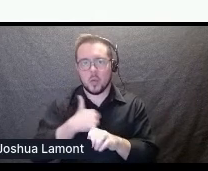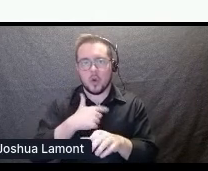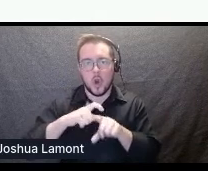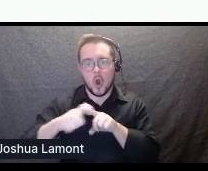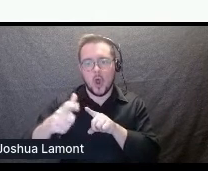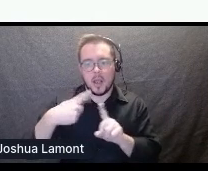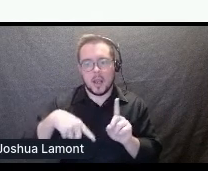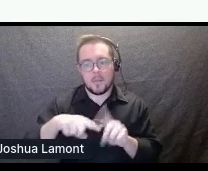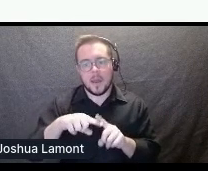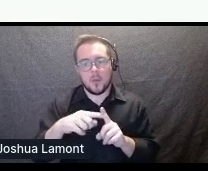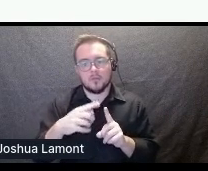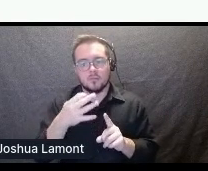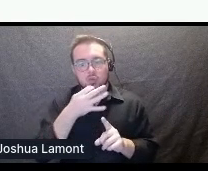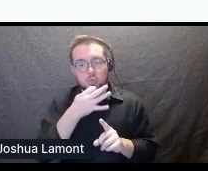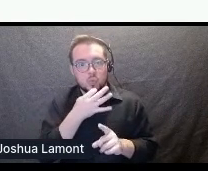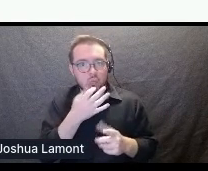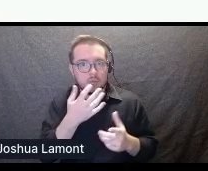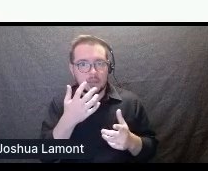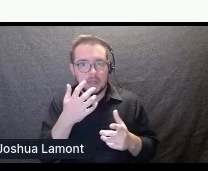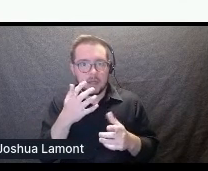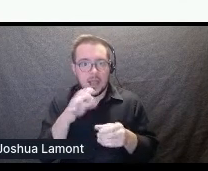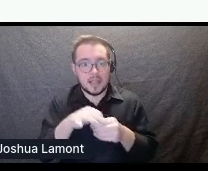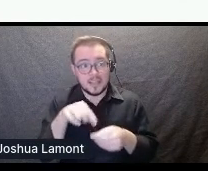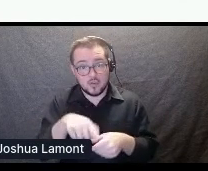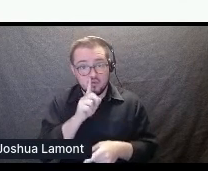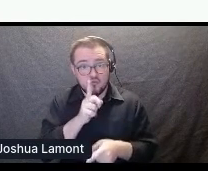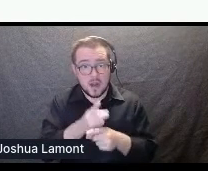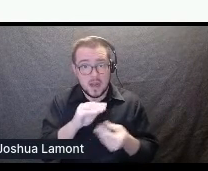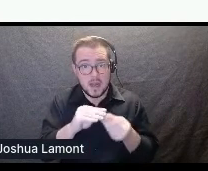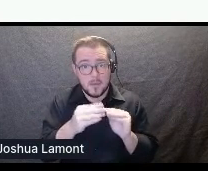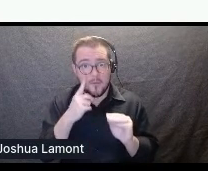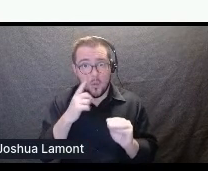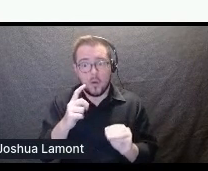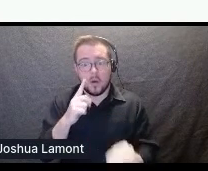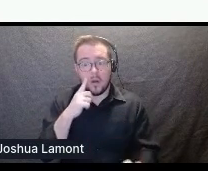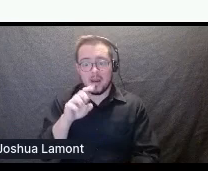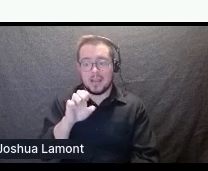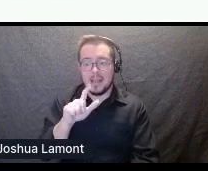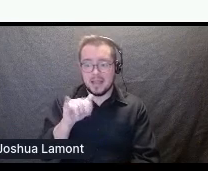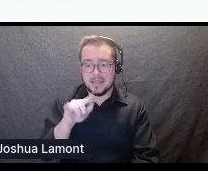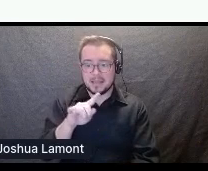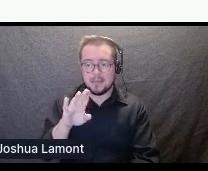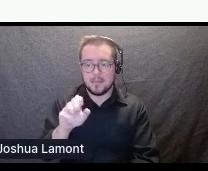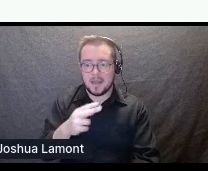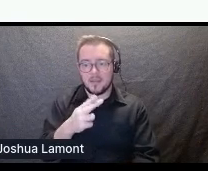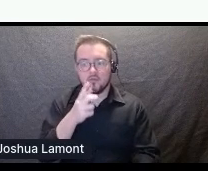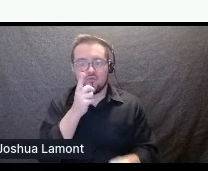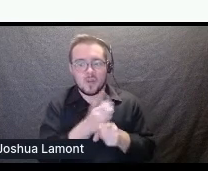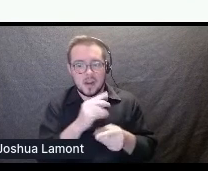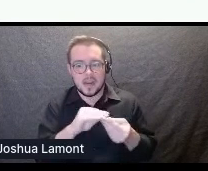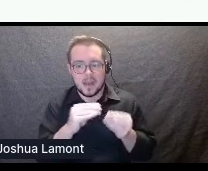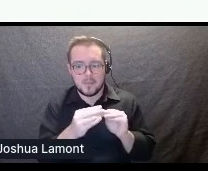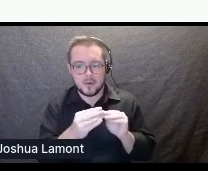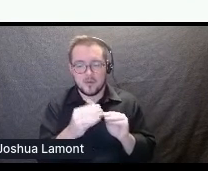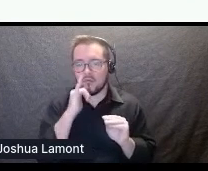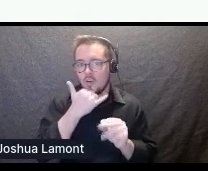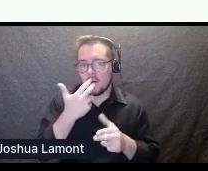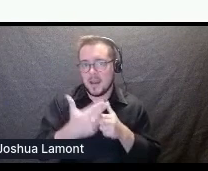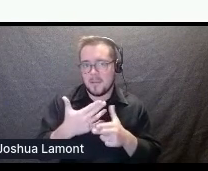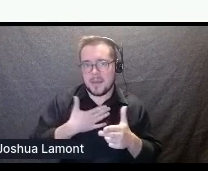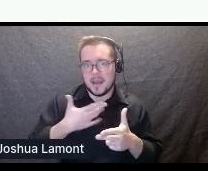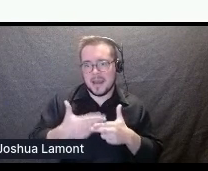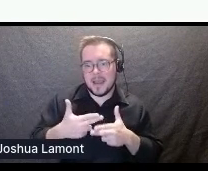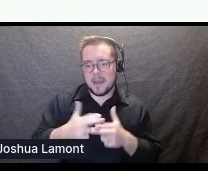election. Is this the right number for Elizabeth?" And the person says, "Right number, wrong name. My name is